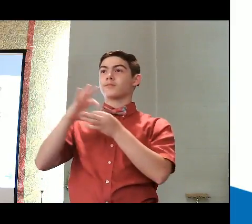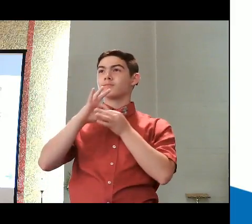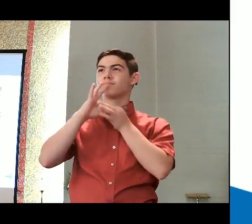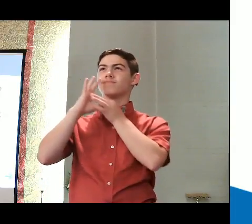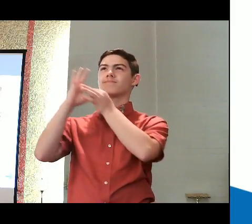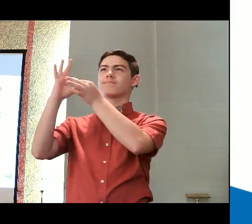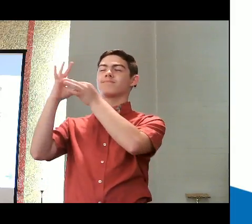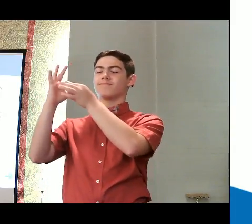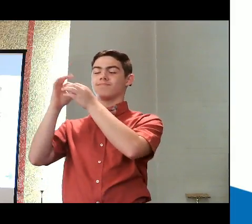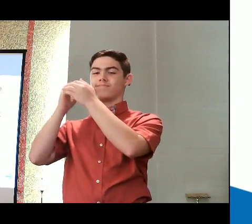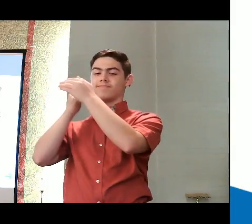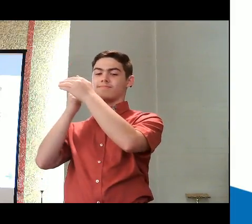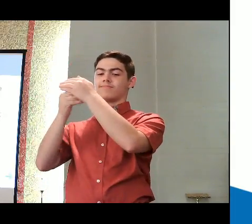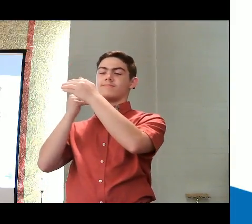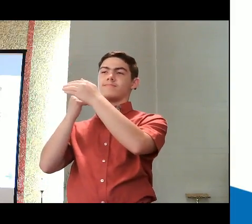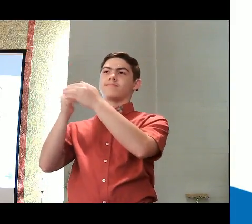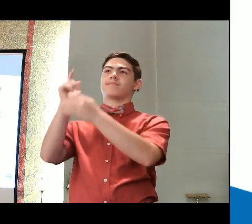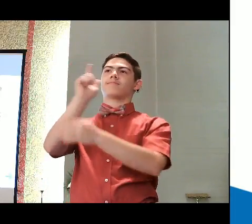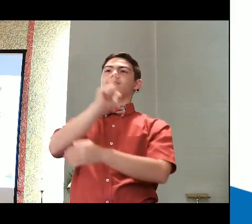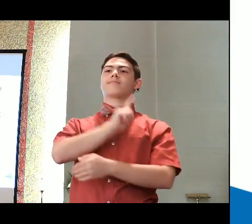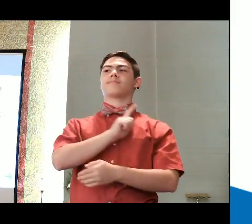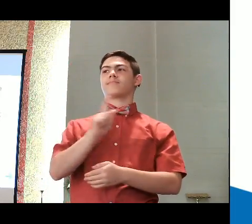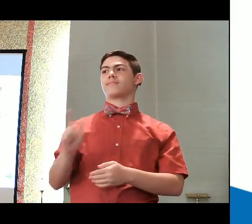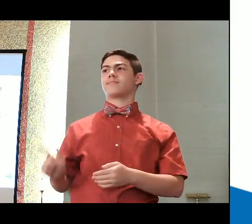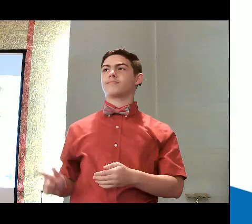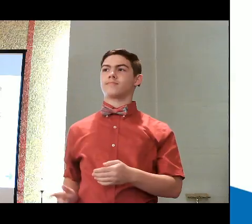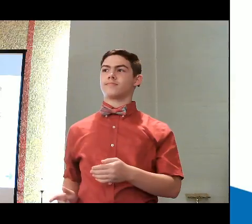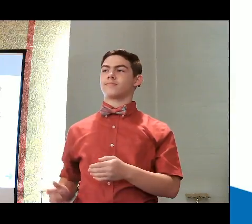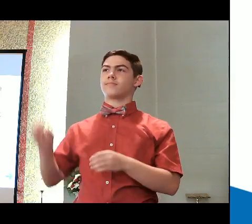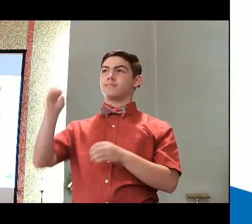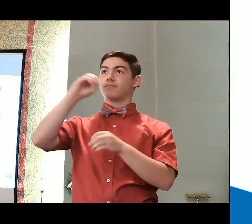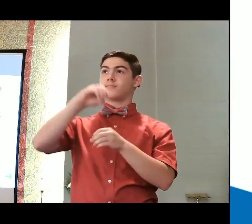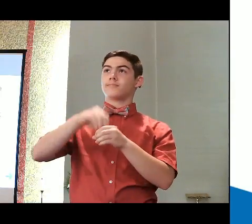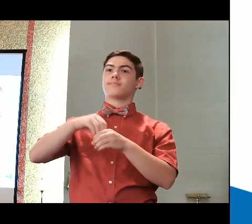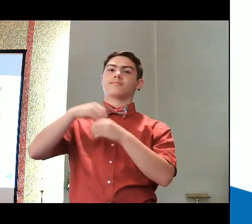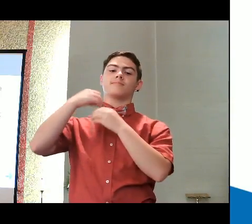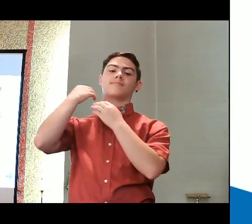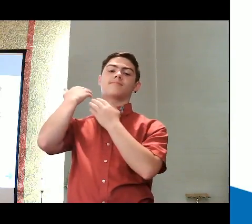Draw me deeper, Lord, deeper,